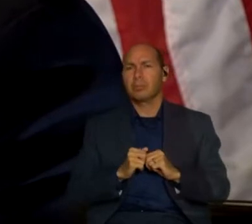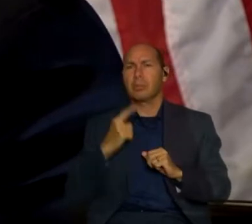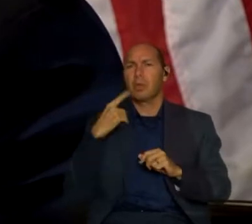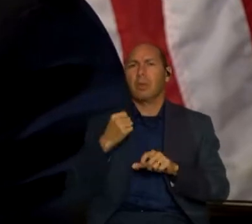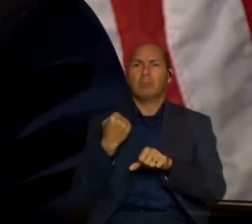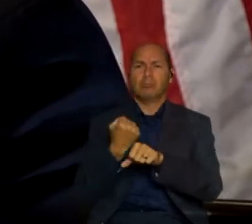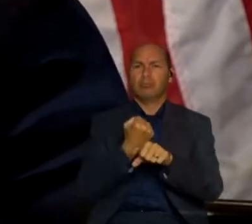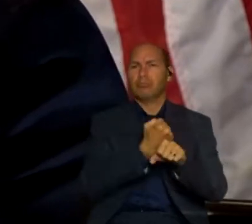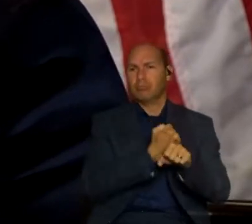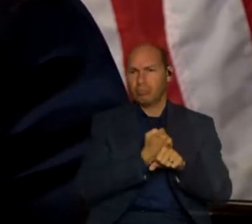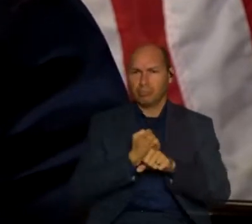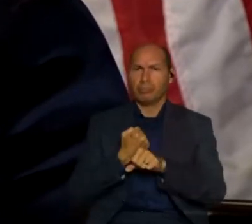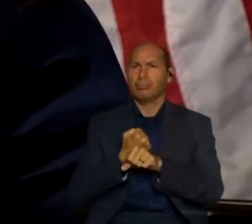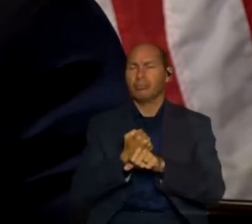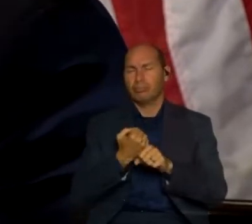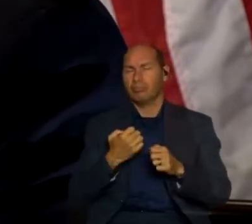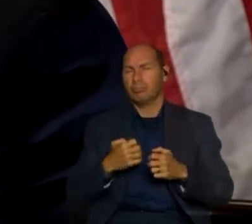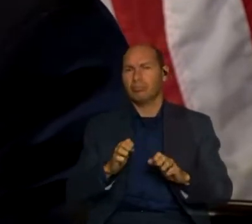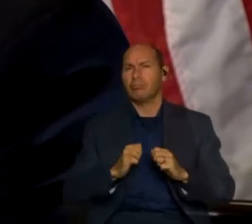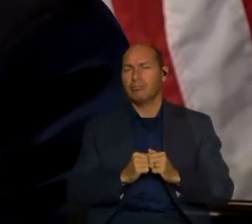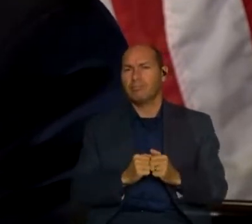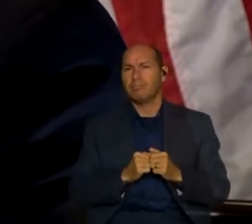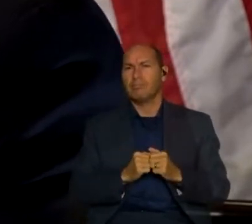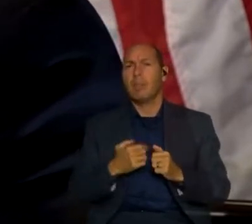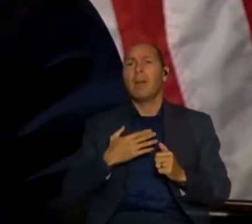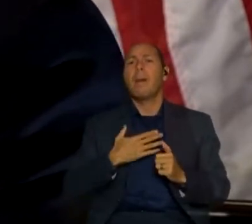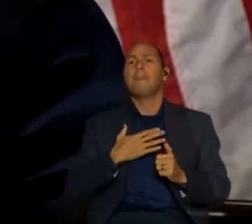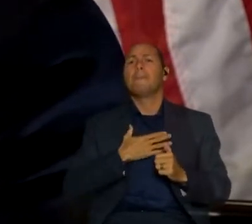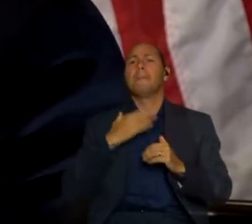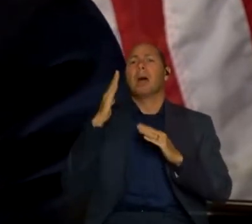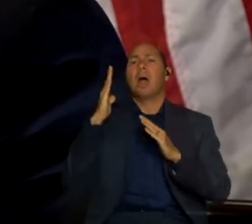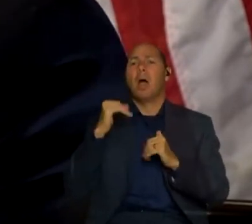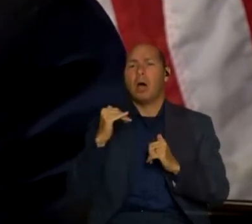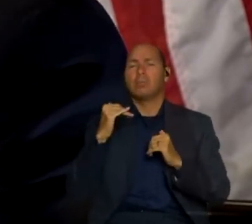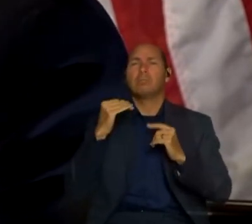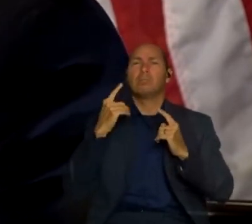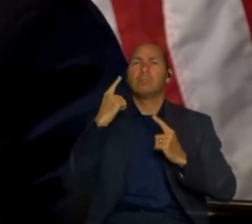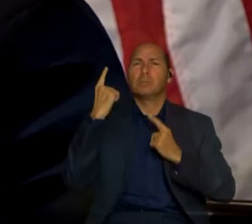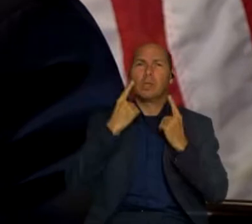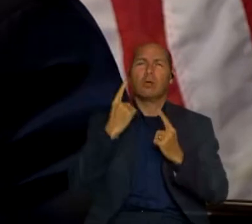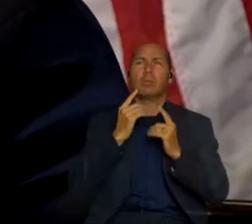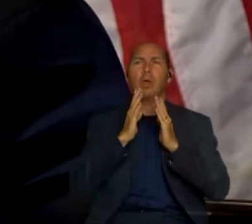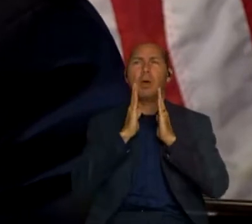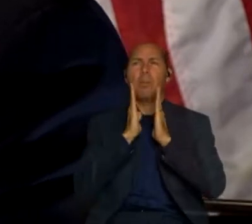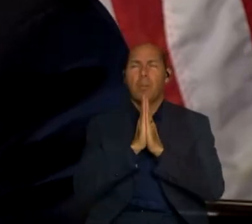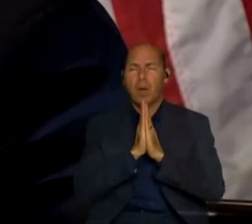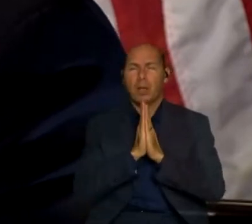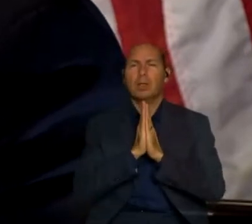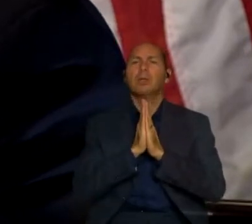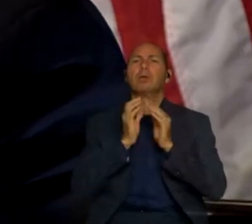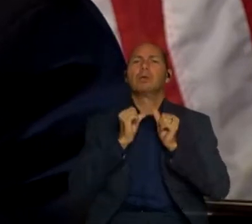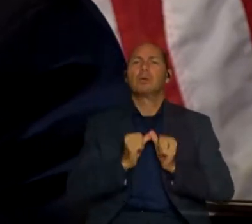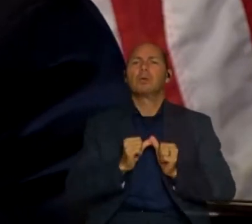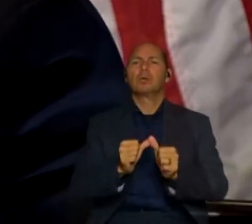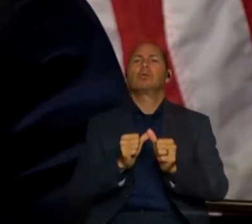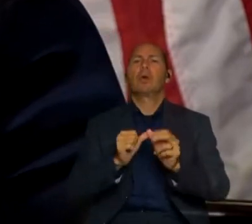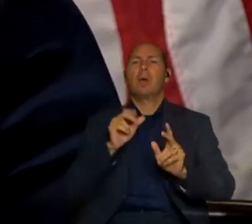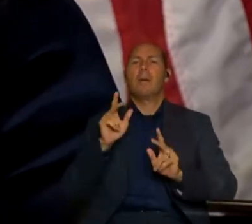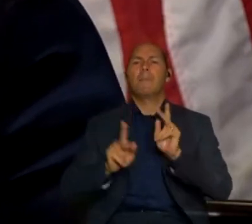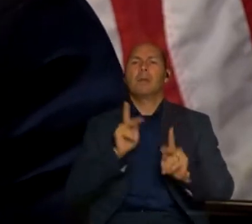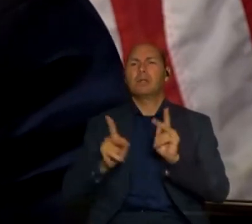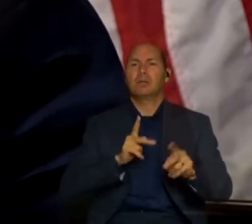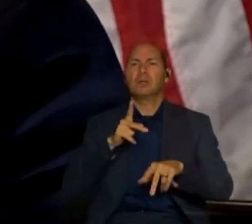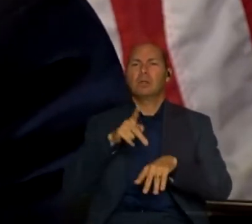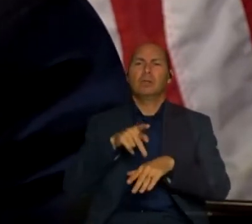reconstruction efforts. My hopes, thoughts, and prayers continue to be with the people of Puerto Rico and